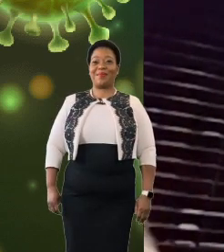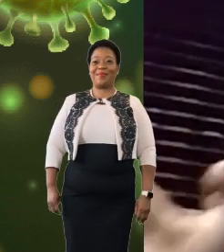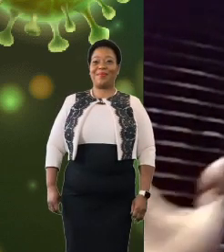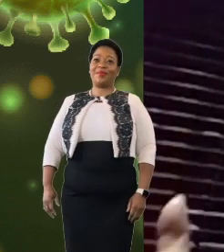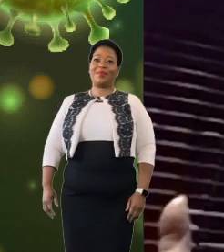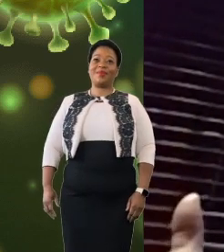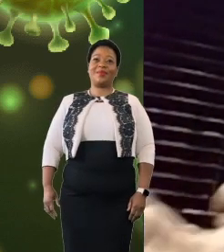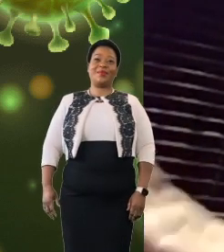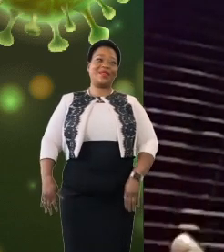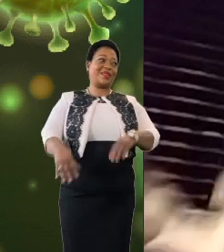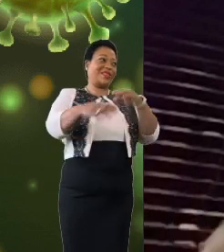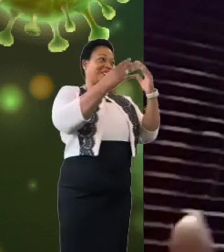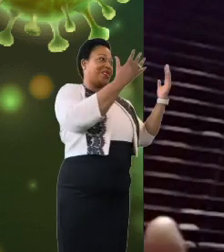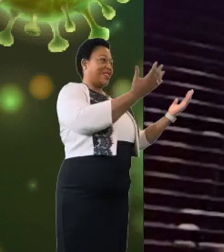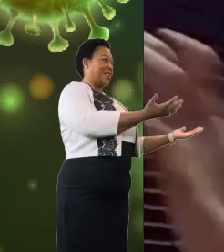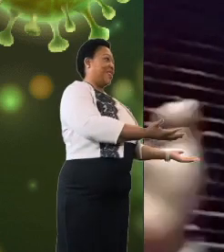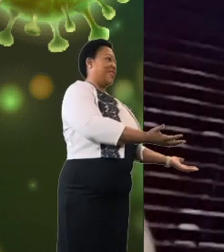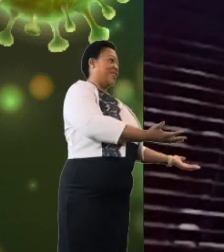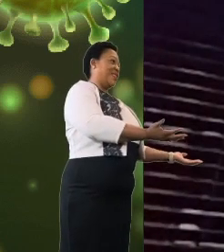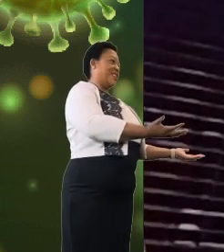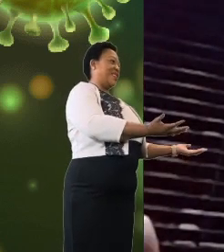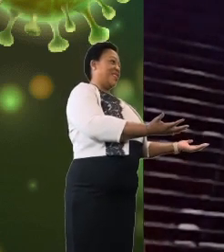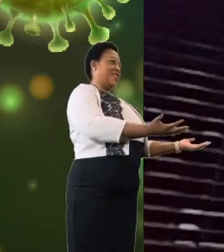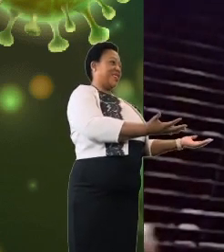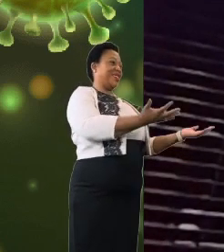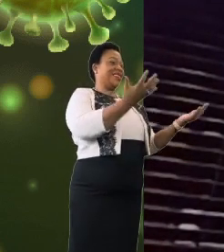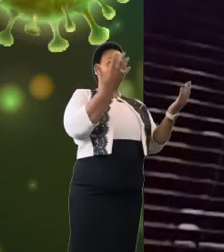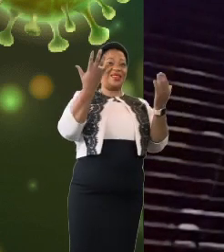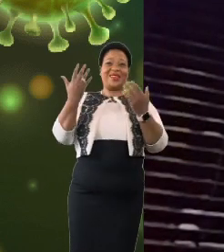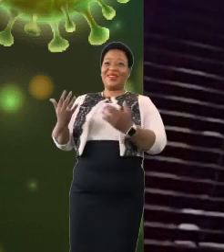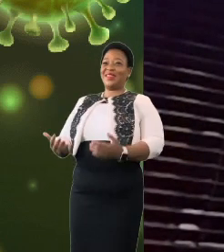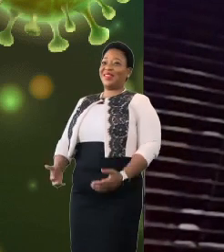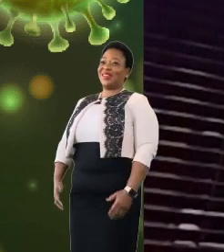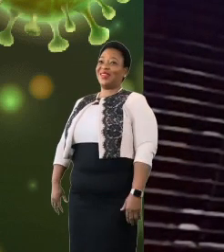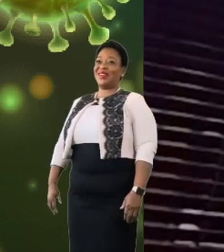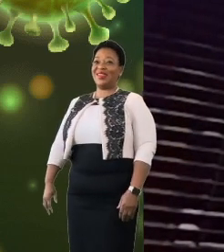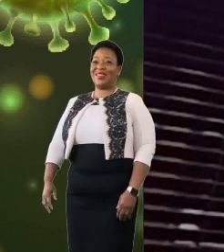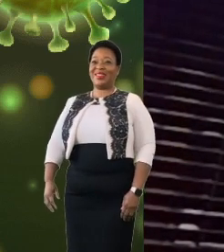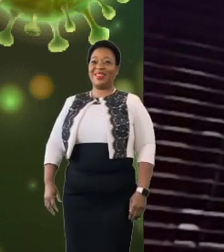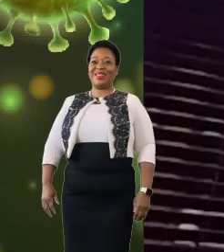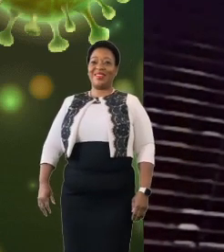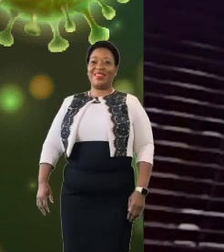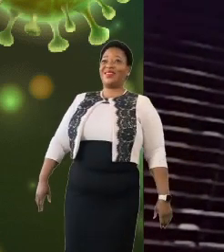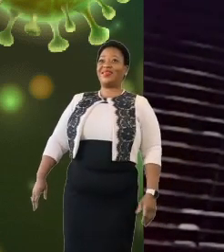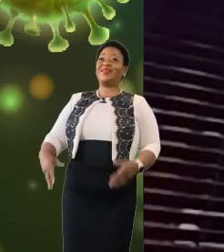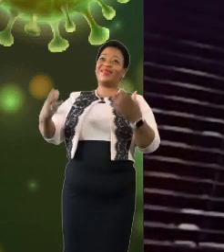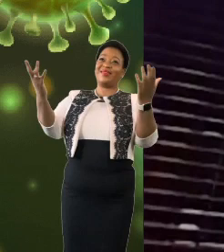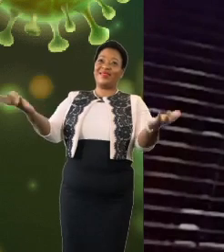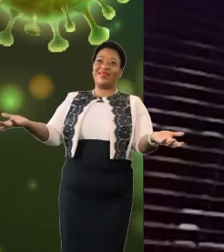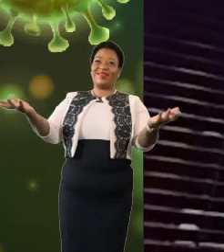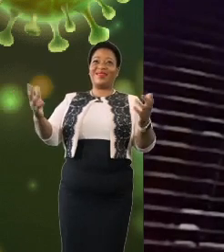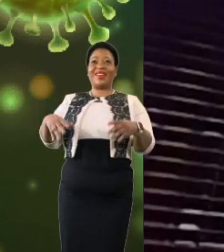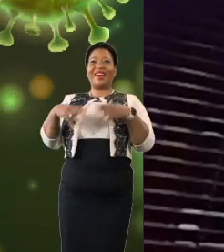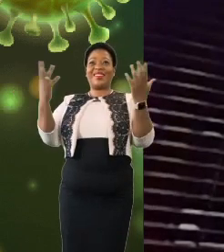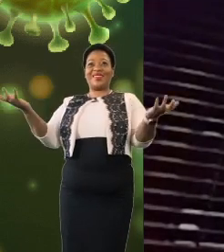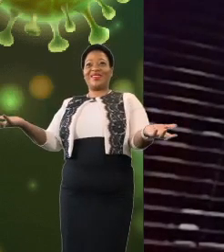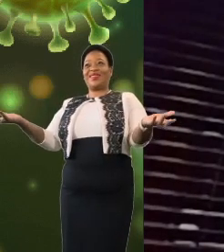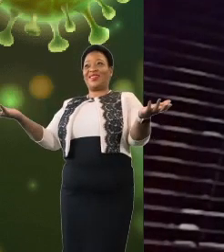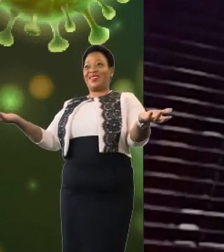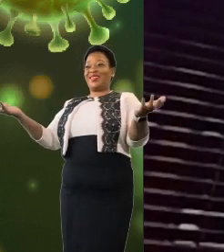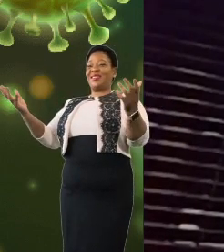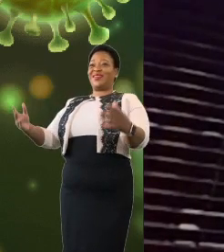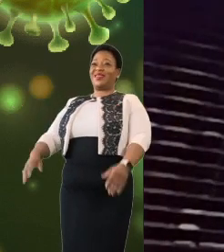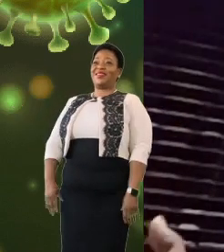otherwise people will go and invest in the neighboring countries. We've seen that at Isithebe, how many industries have